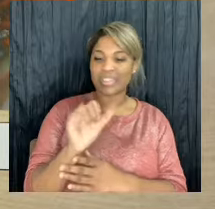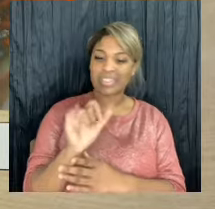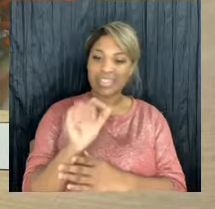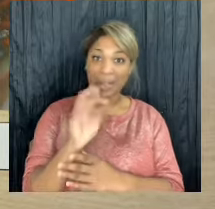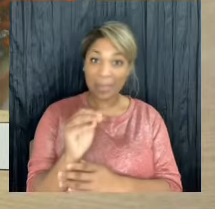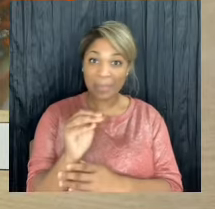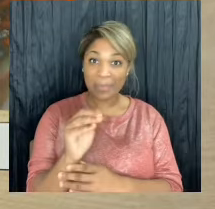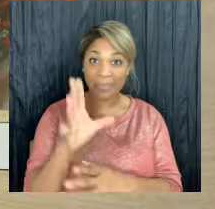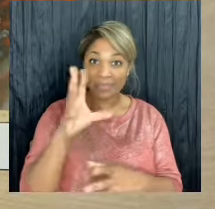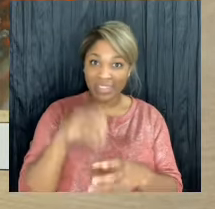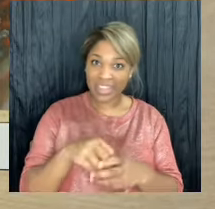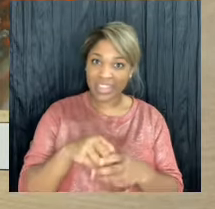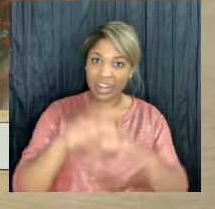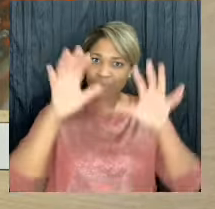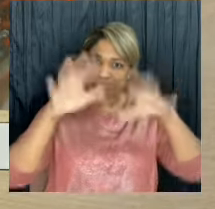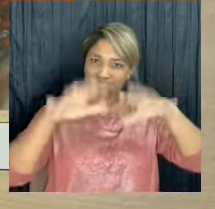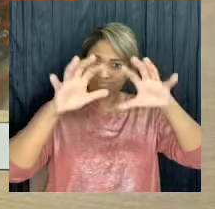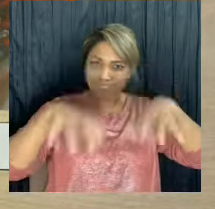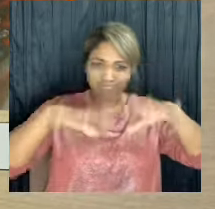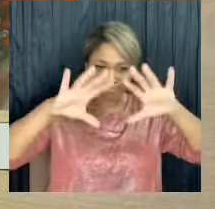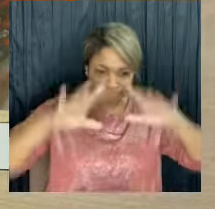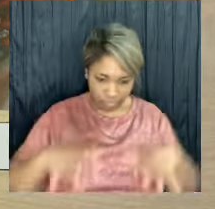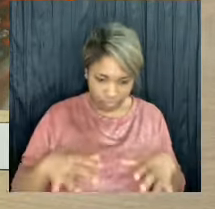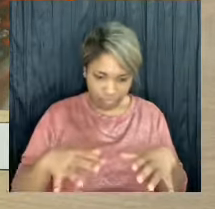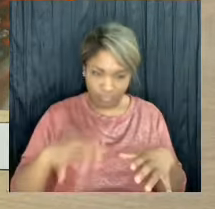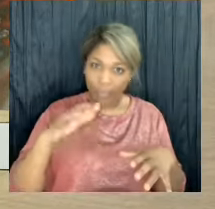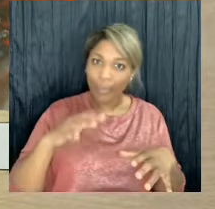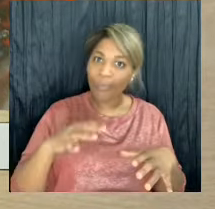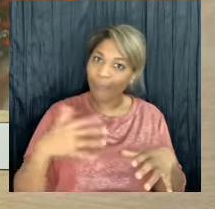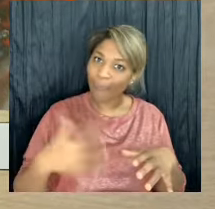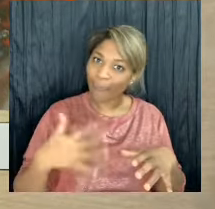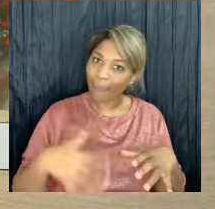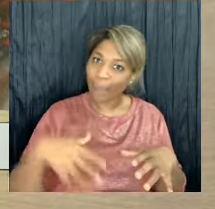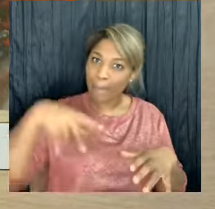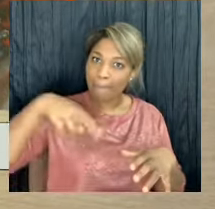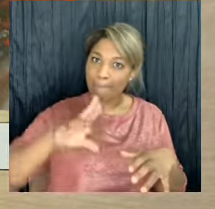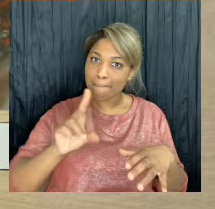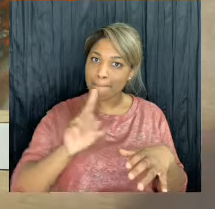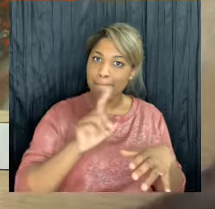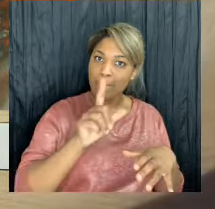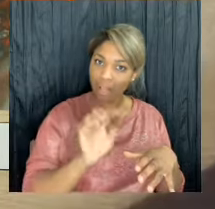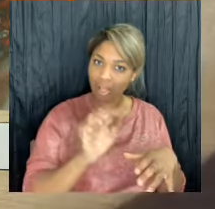ecosystem in a puddle, just a regular rain puddle.